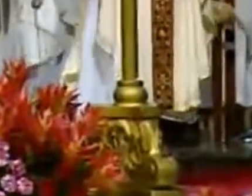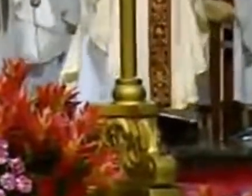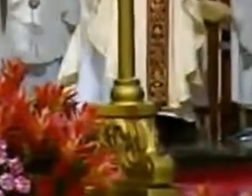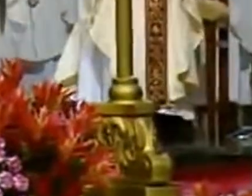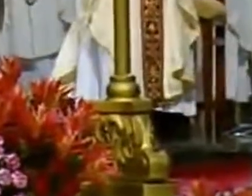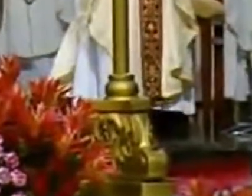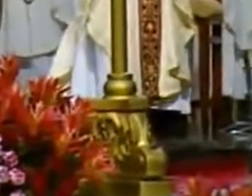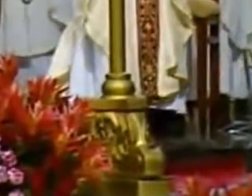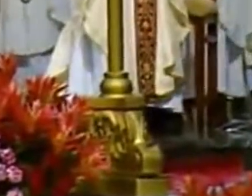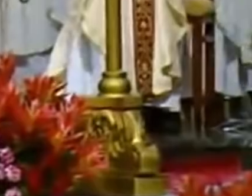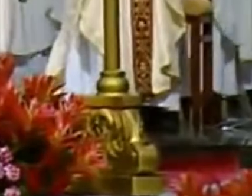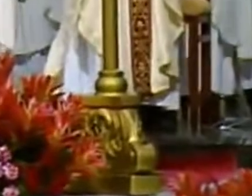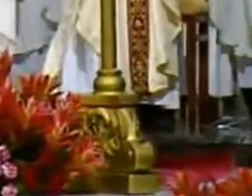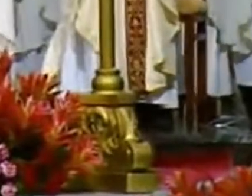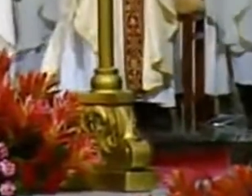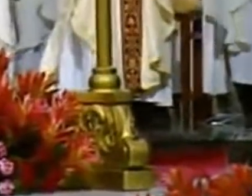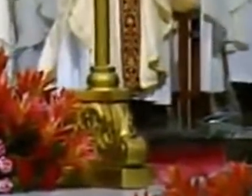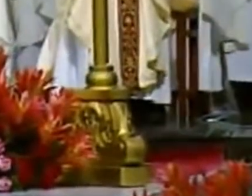alleluia.